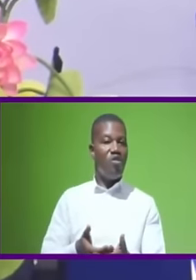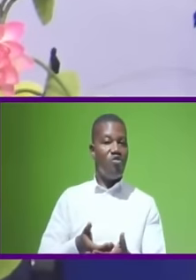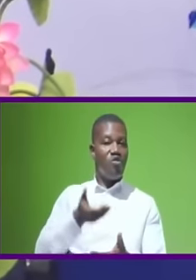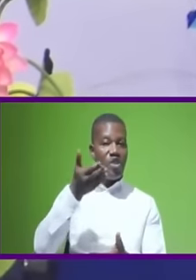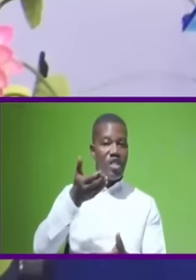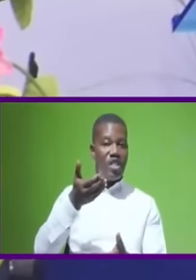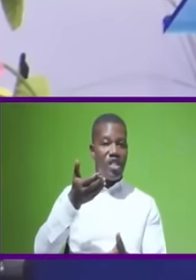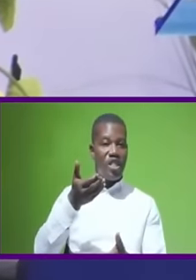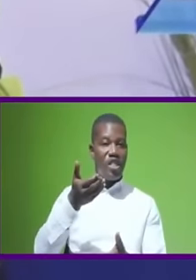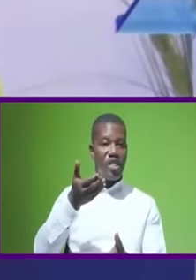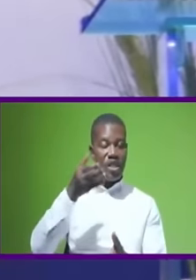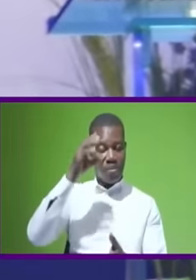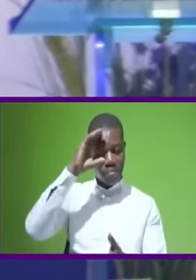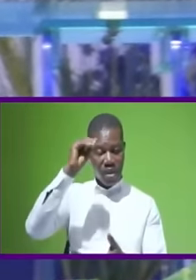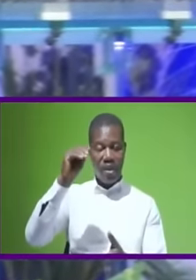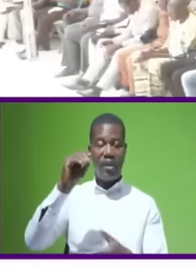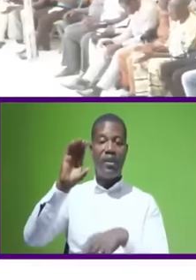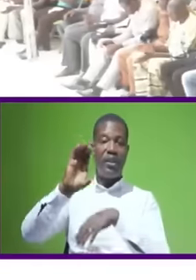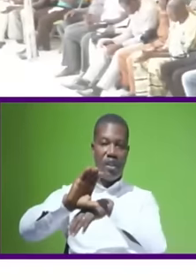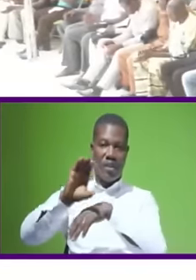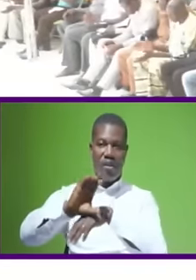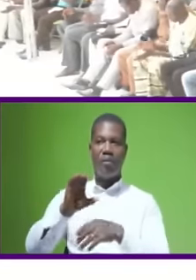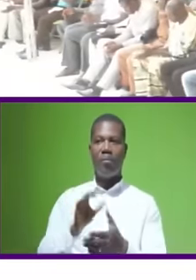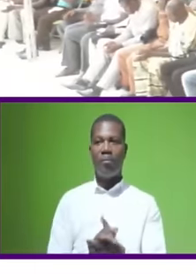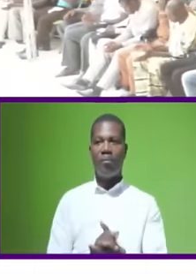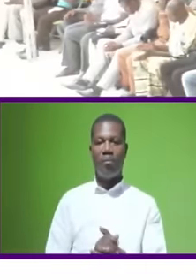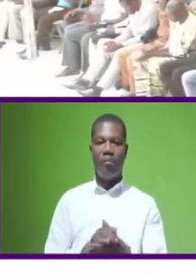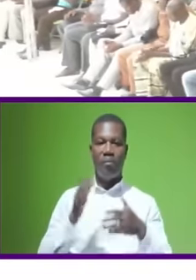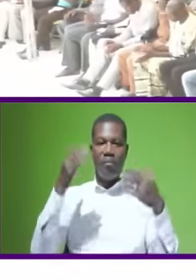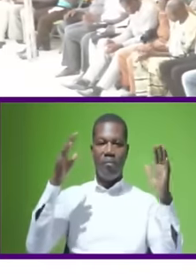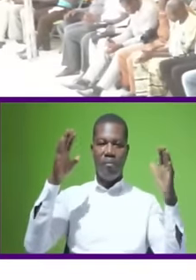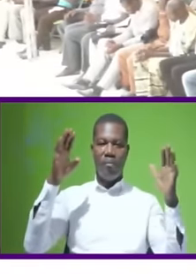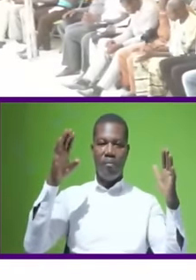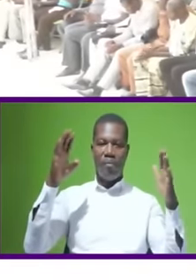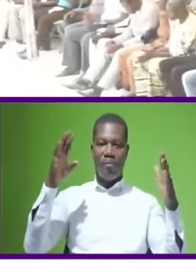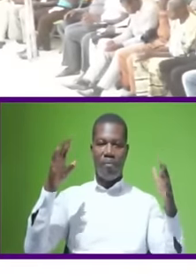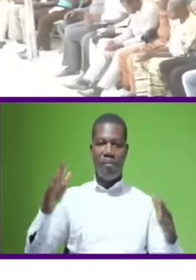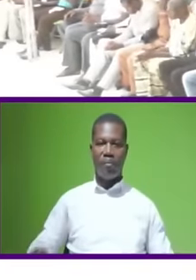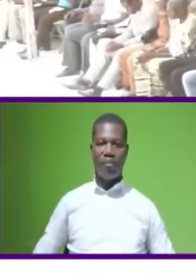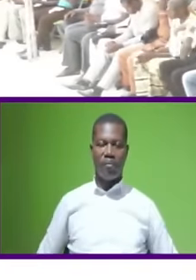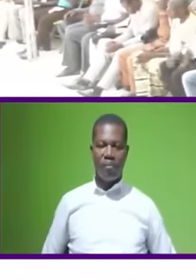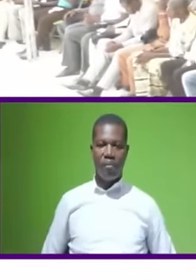It is a movement of the rich and wealthy.